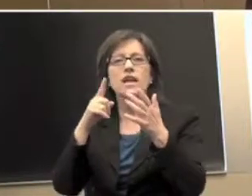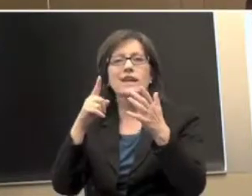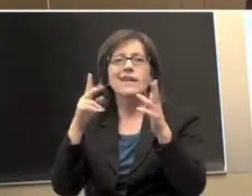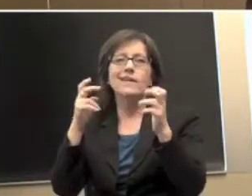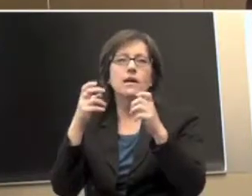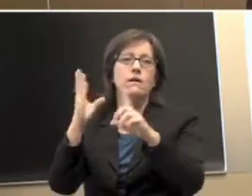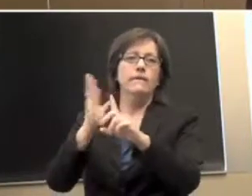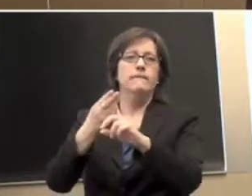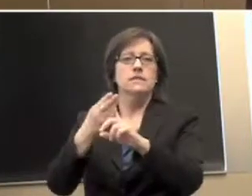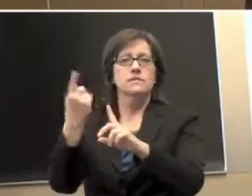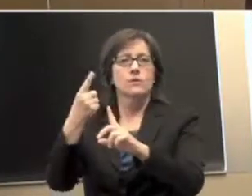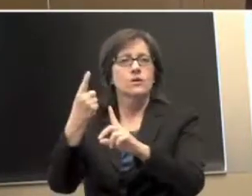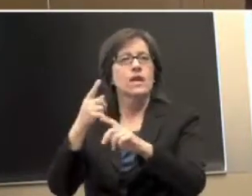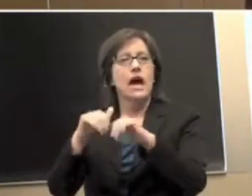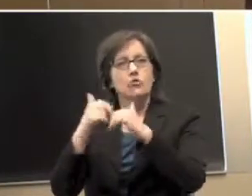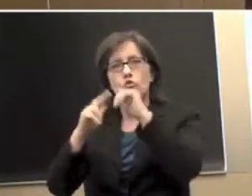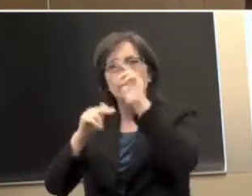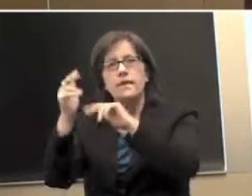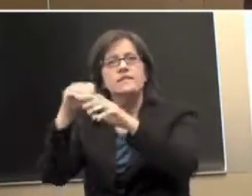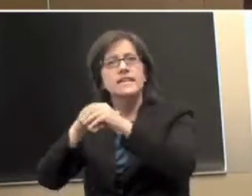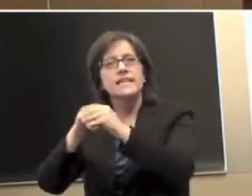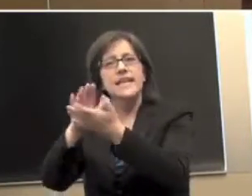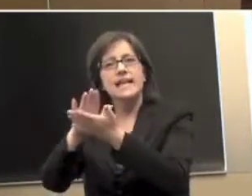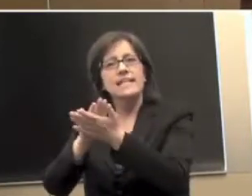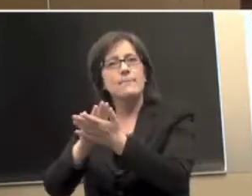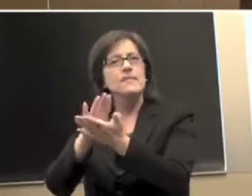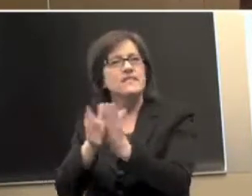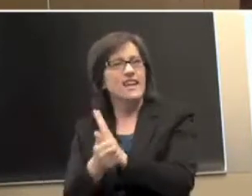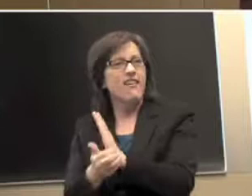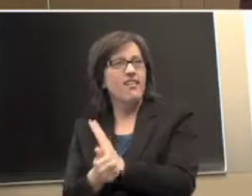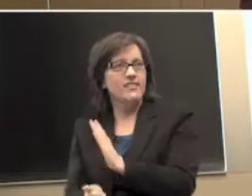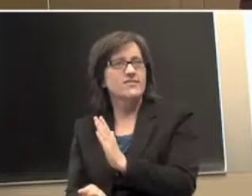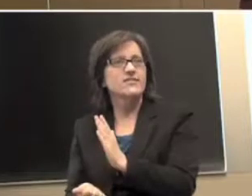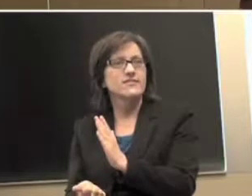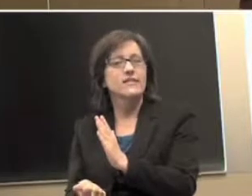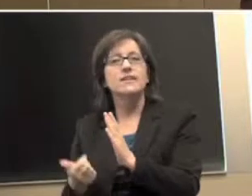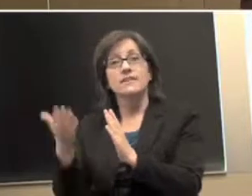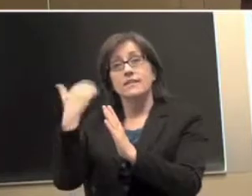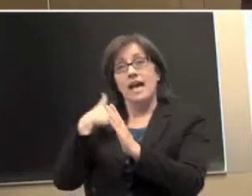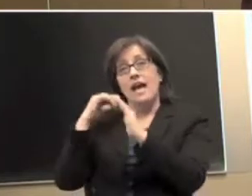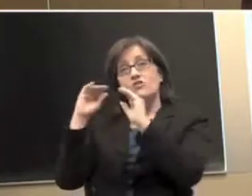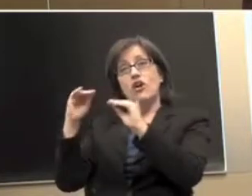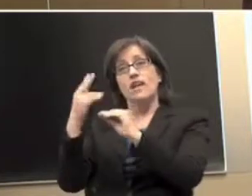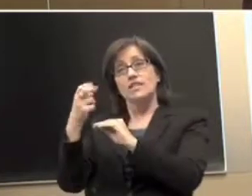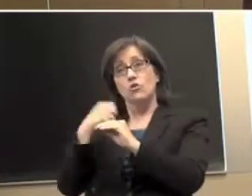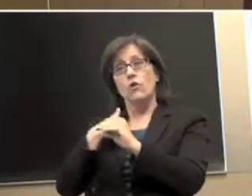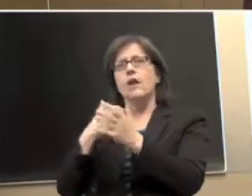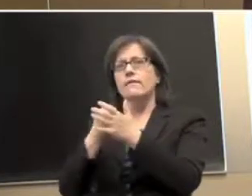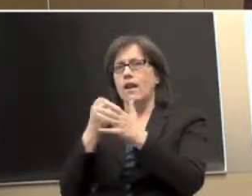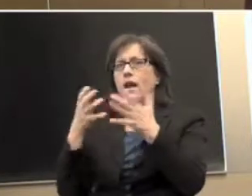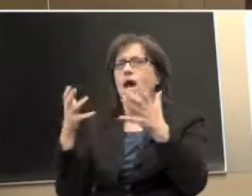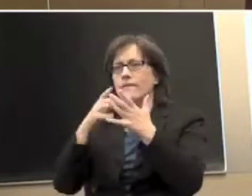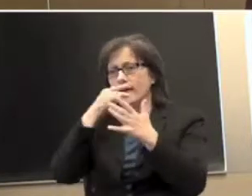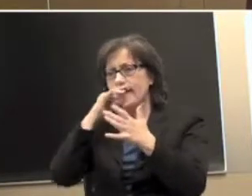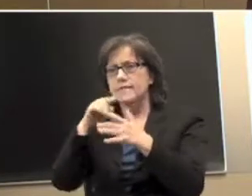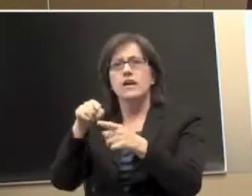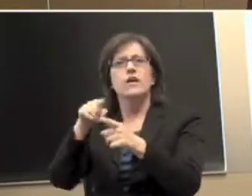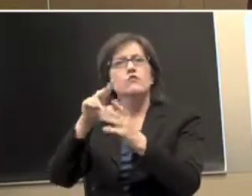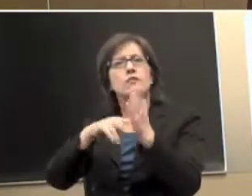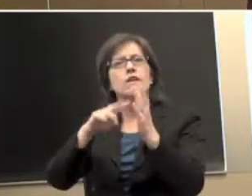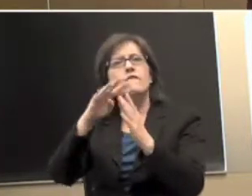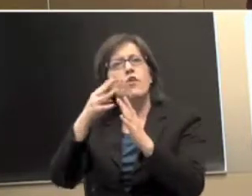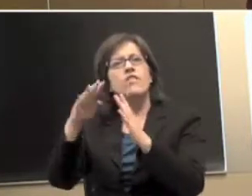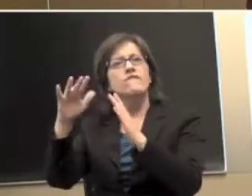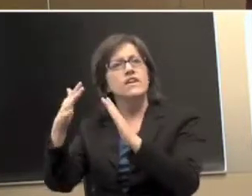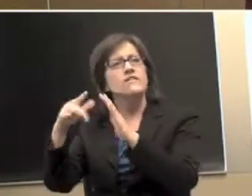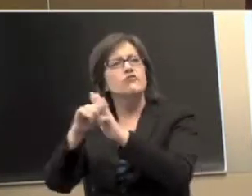of how am I going to build on those academic skills. I taught high school, and I get lots of kids who, read at 4th and 5th